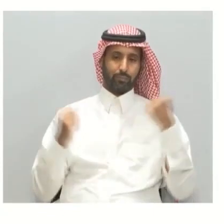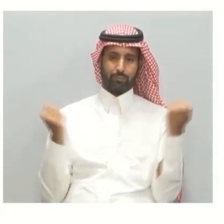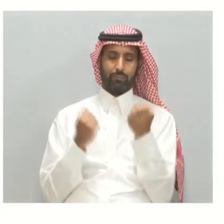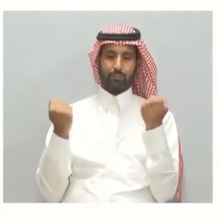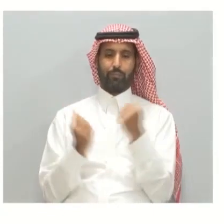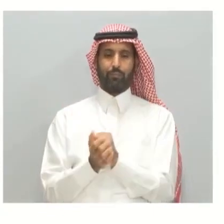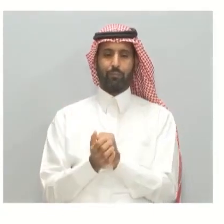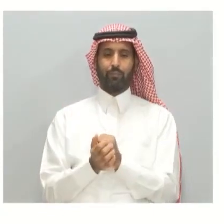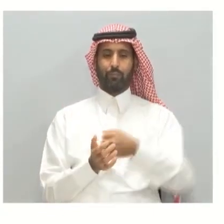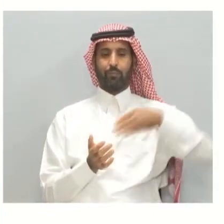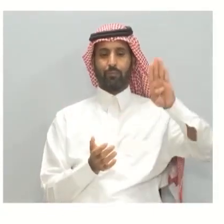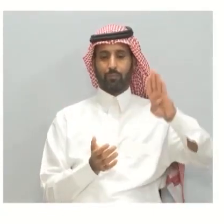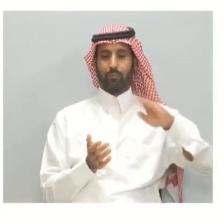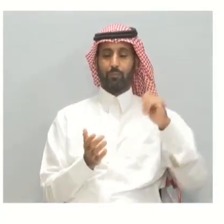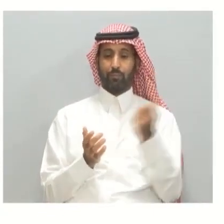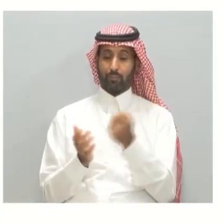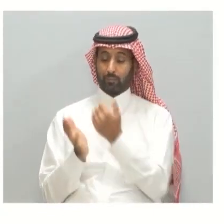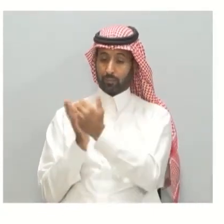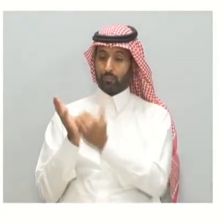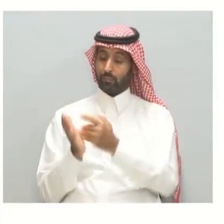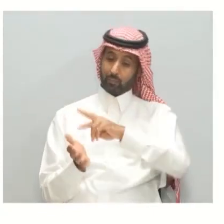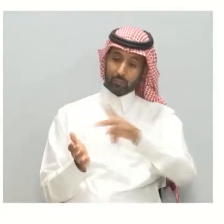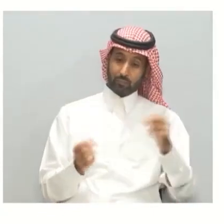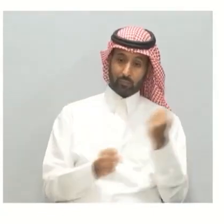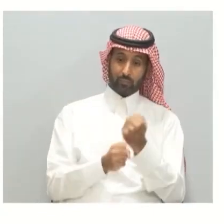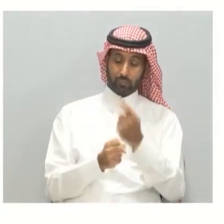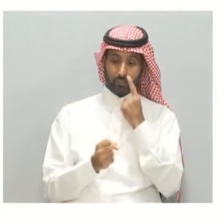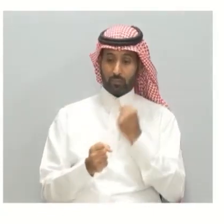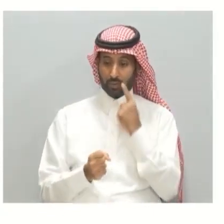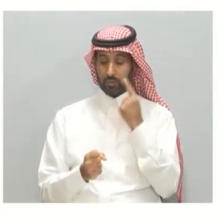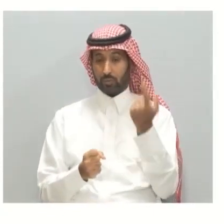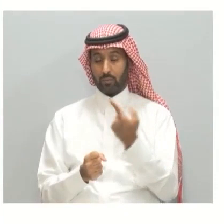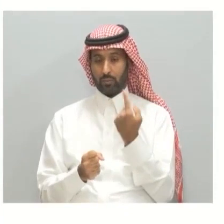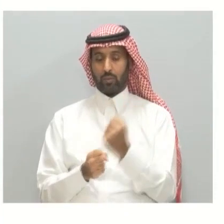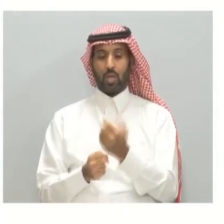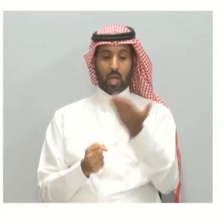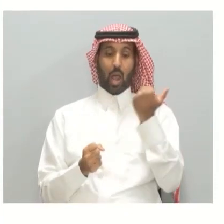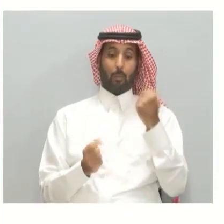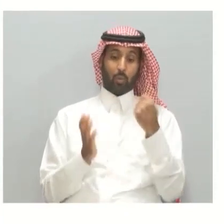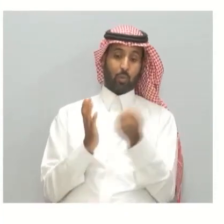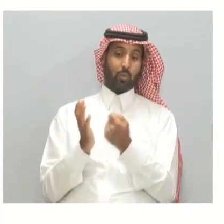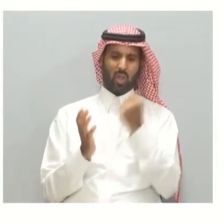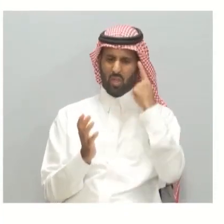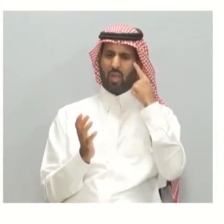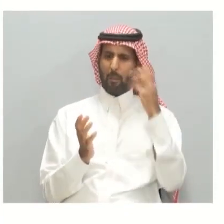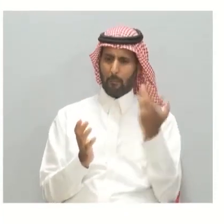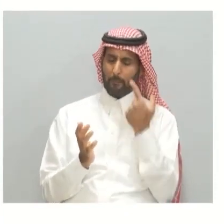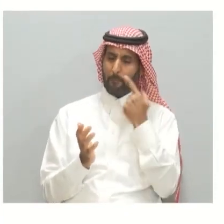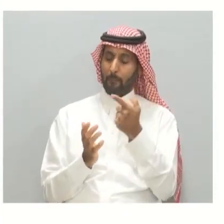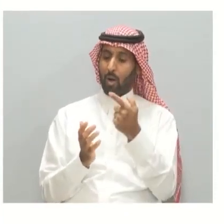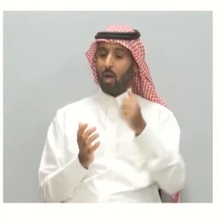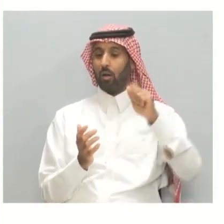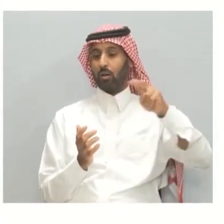here, write an essay about an unusual job you might like to have. Before you write, think about and